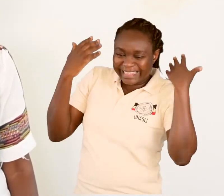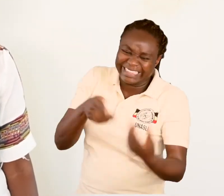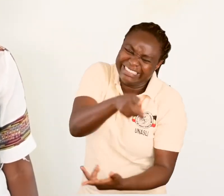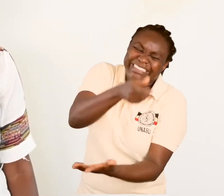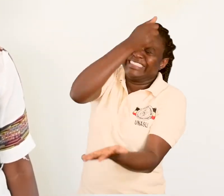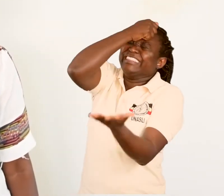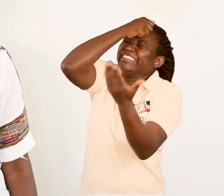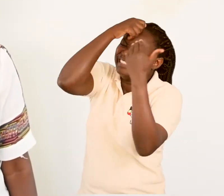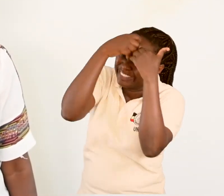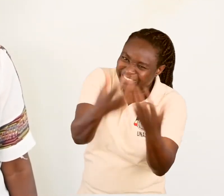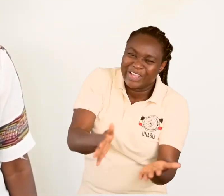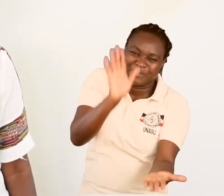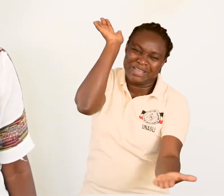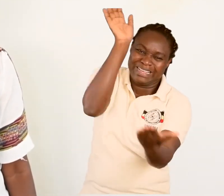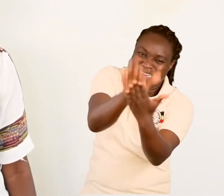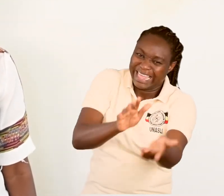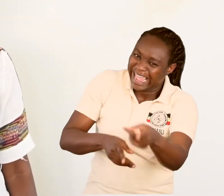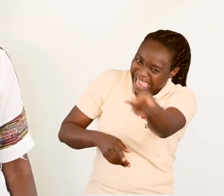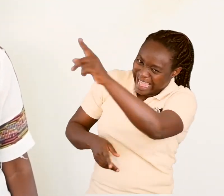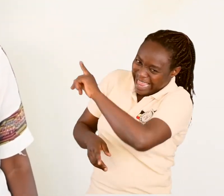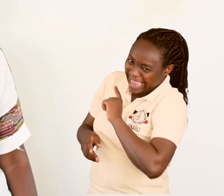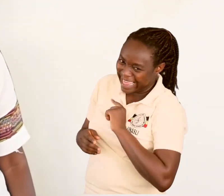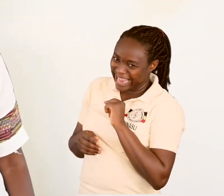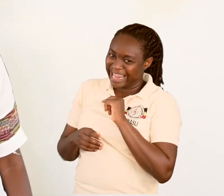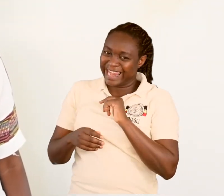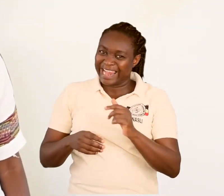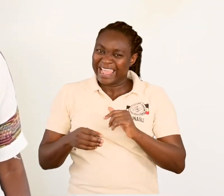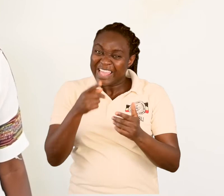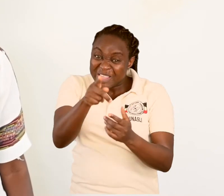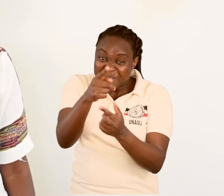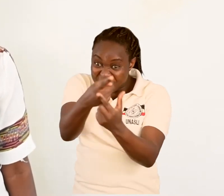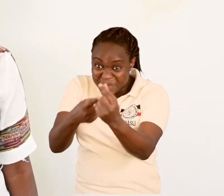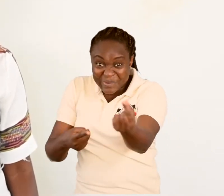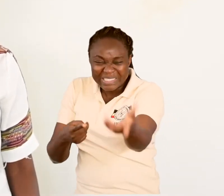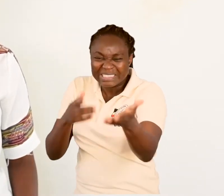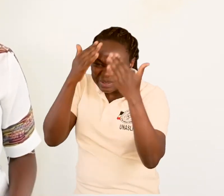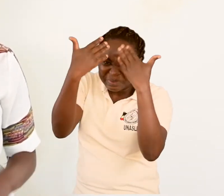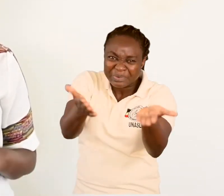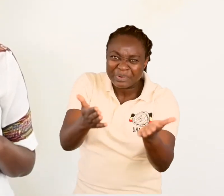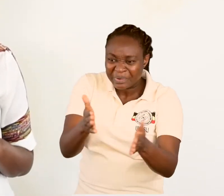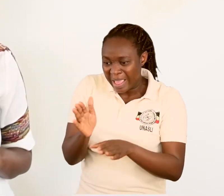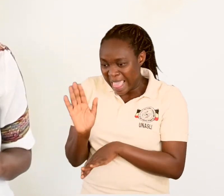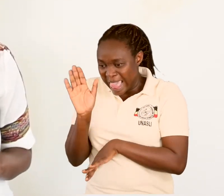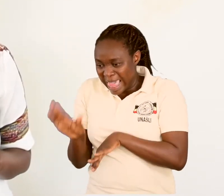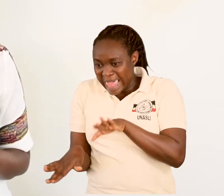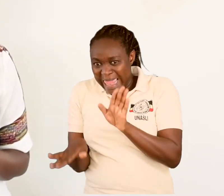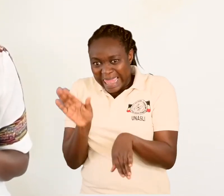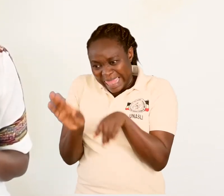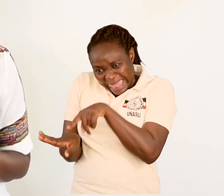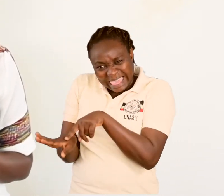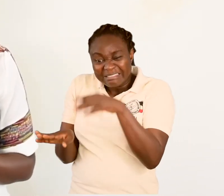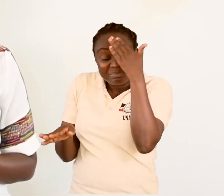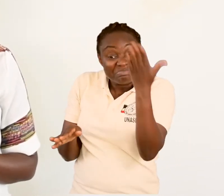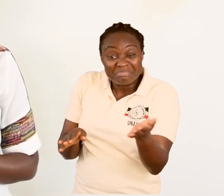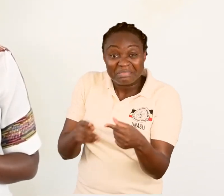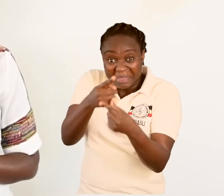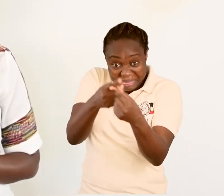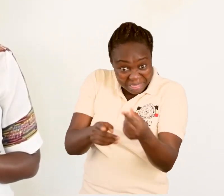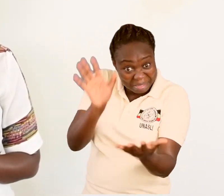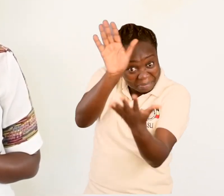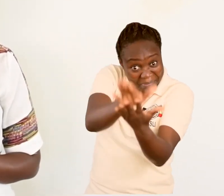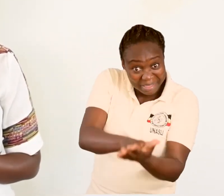"Stupid crocodile, don't you tell a stick from a leg?" And he ran off to drink from somewhere else.